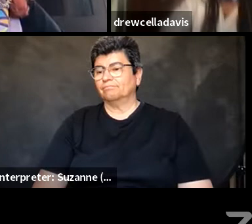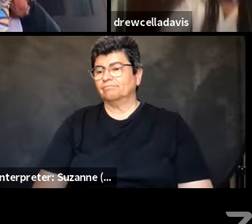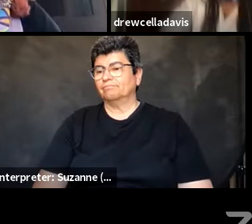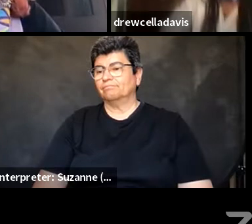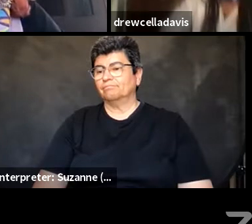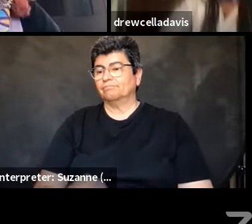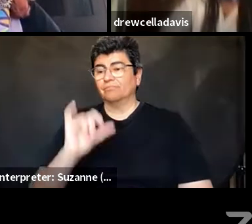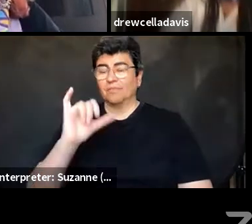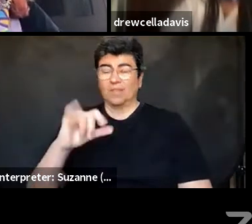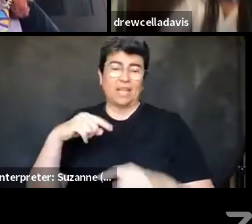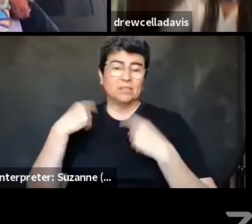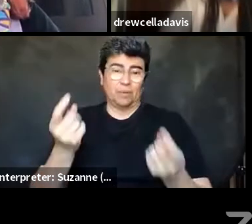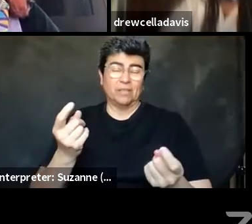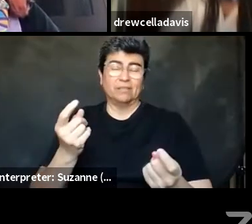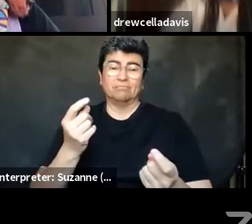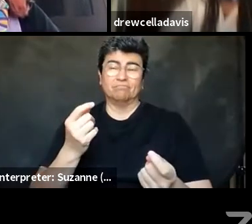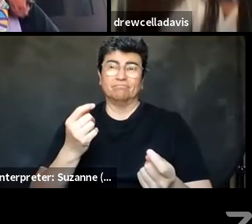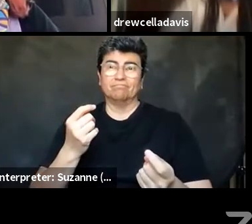that's been a real hardship.